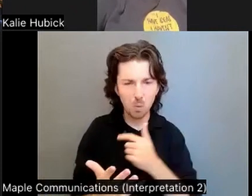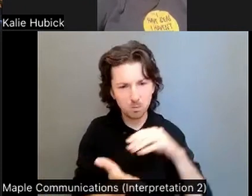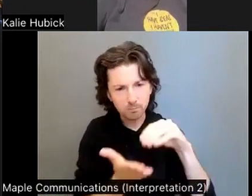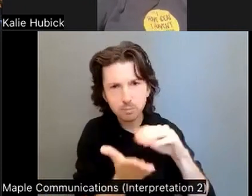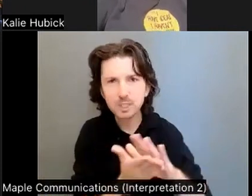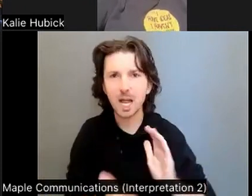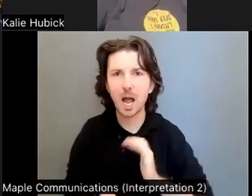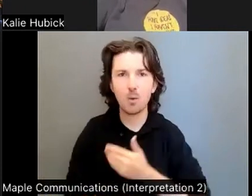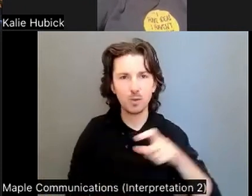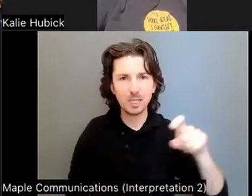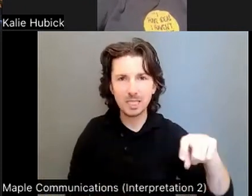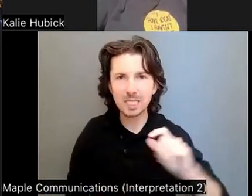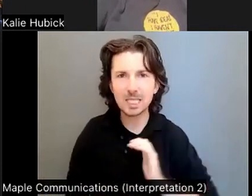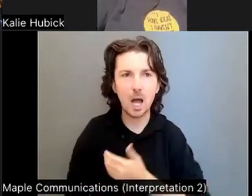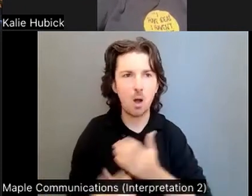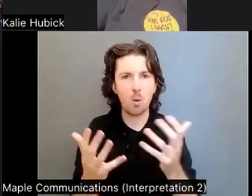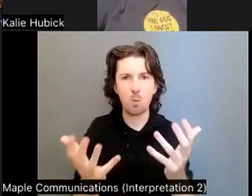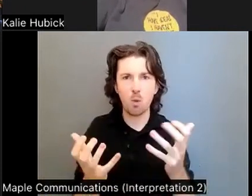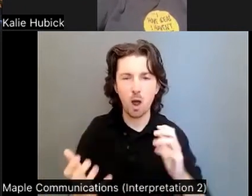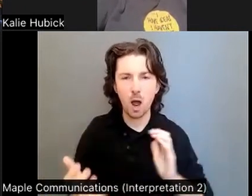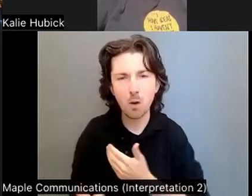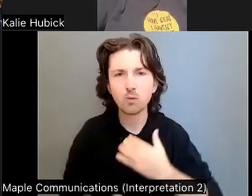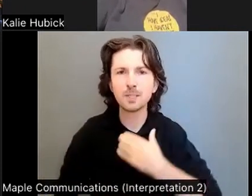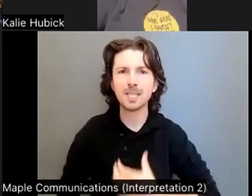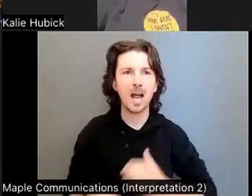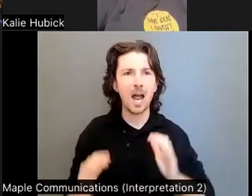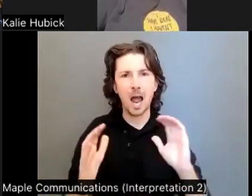It's hard because, I mean,